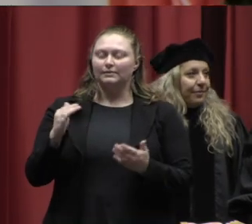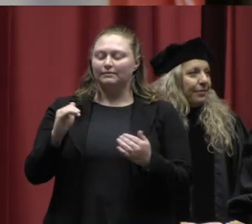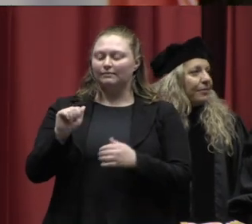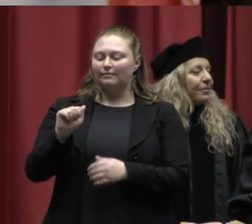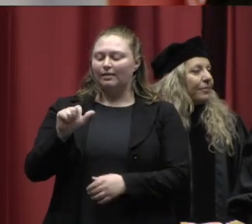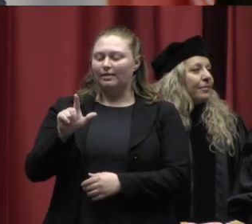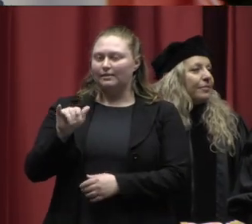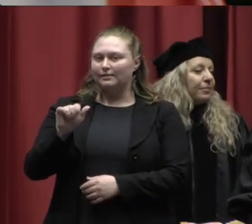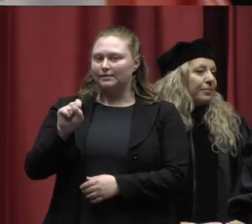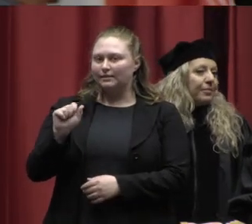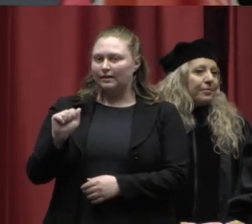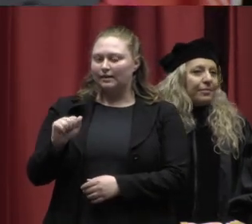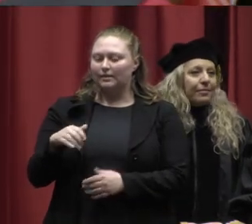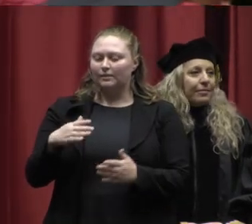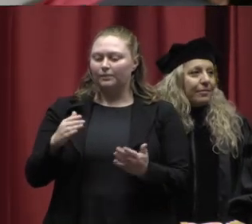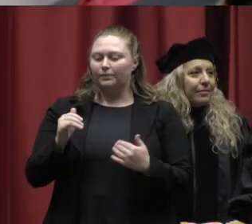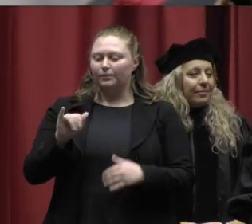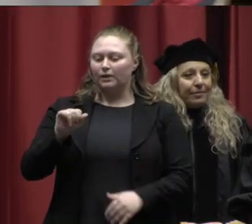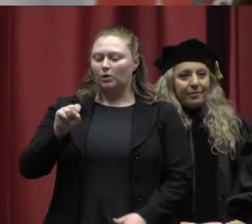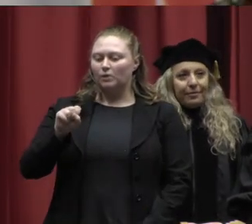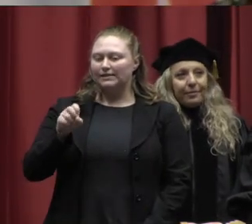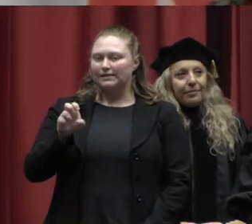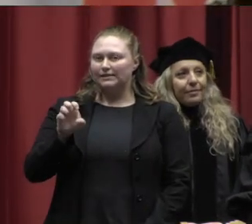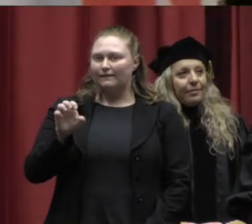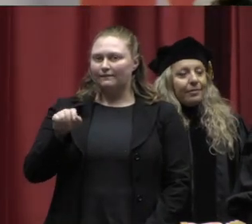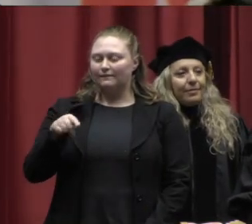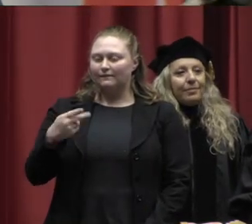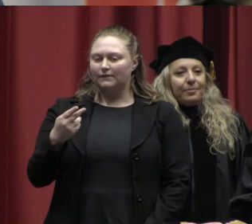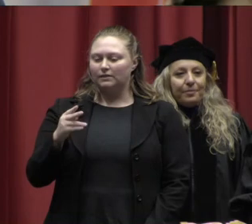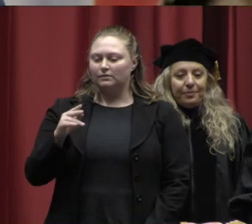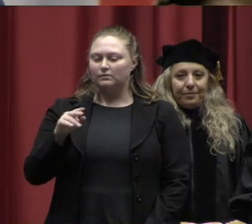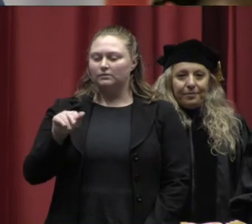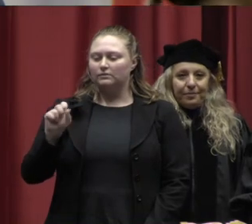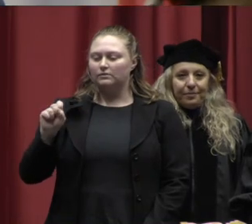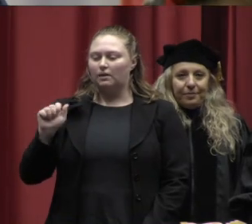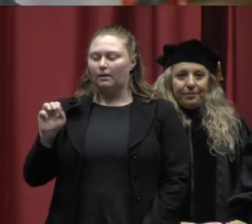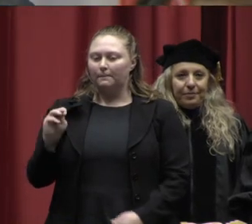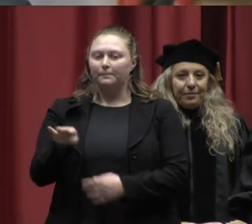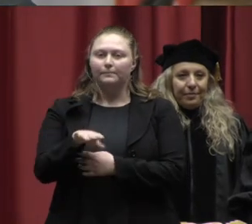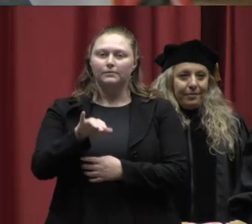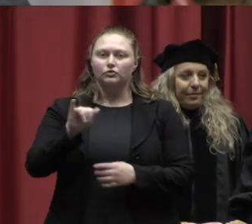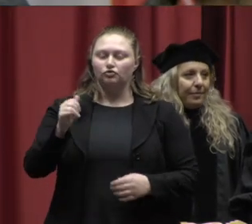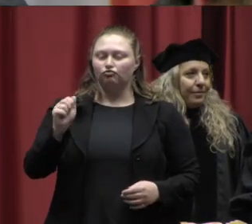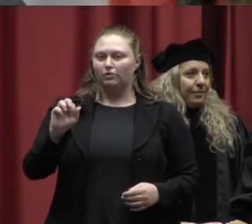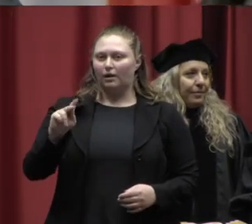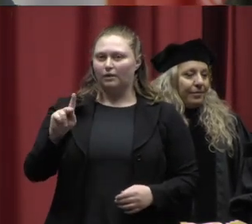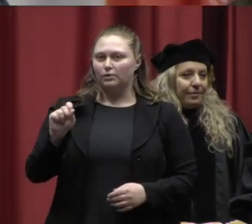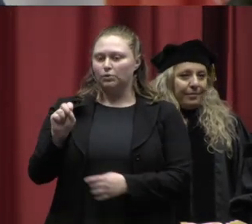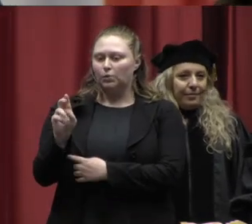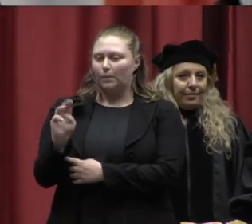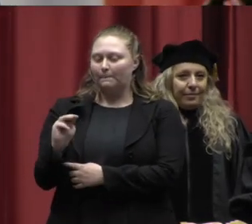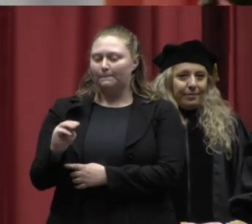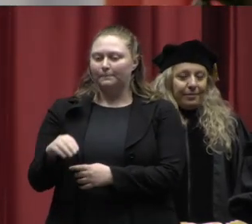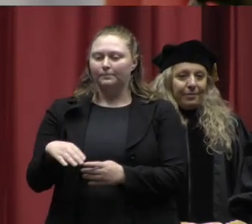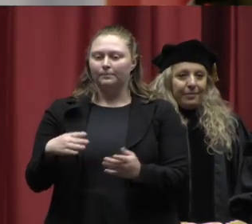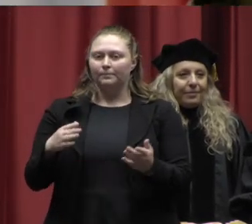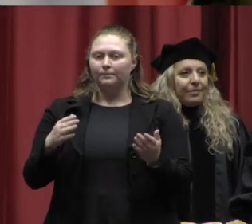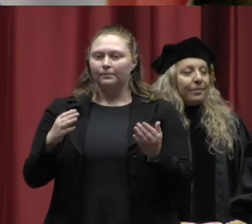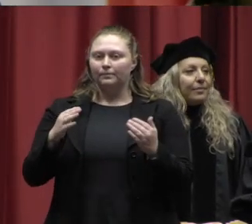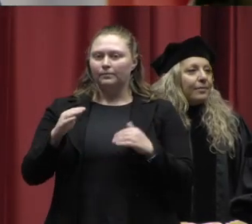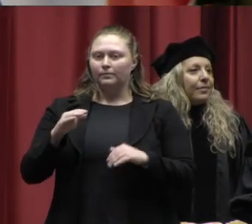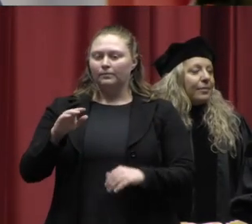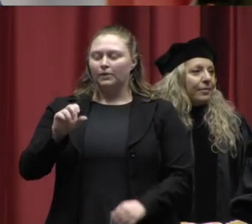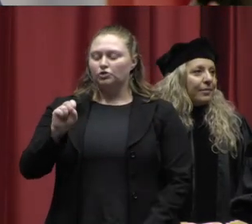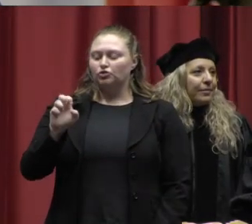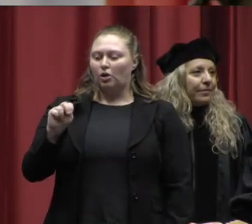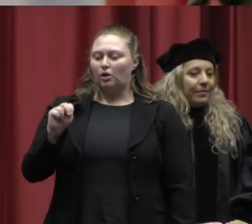Dickey, Hyunsang Son, Jack Su, Sebastian Villa,